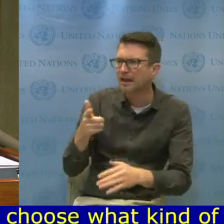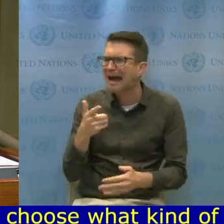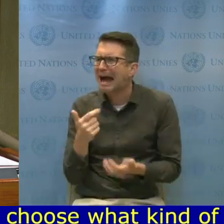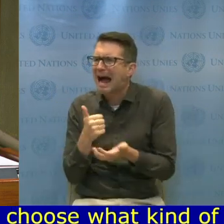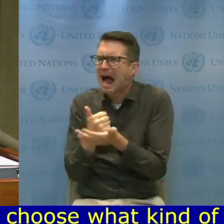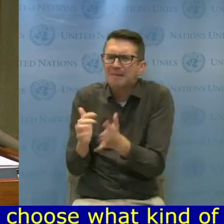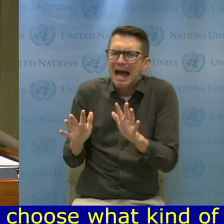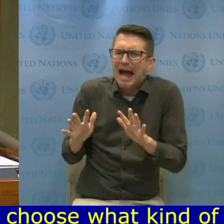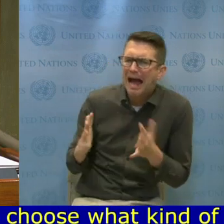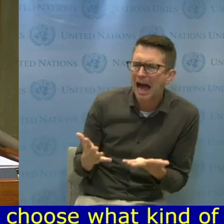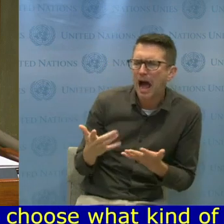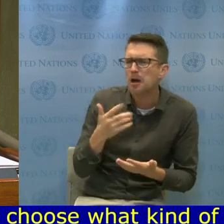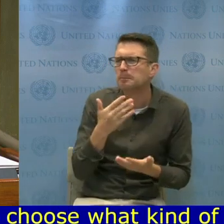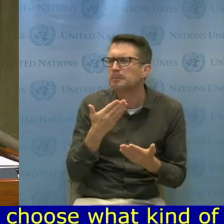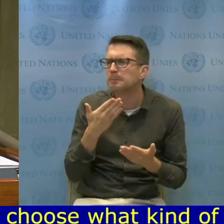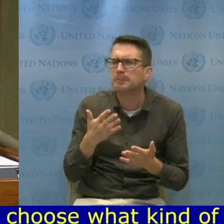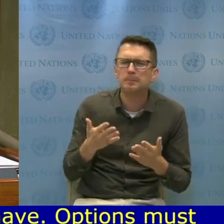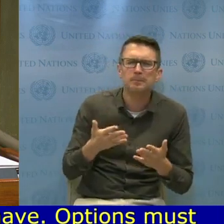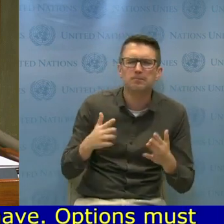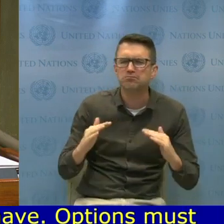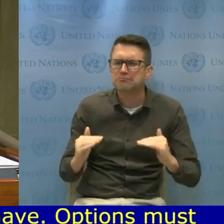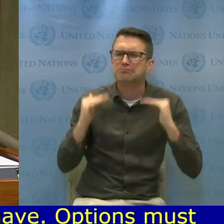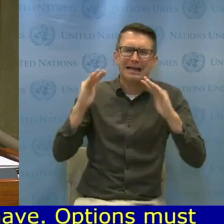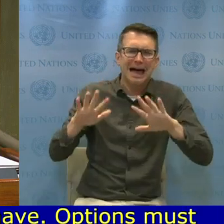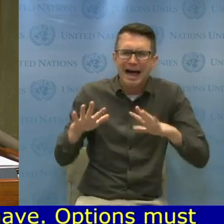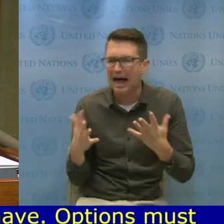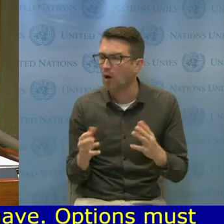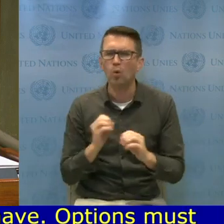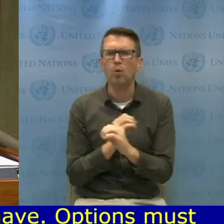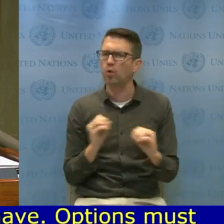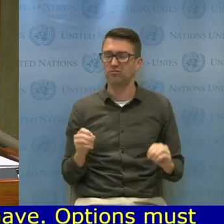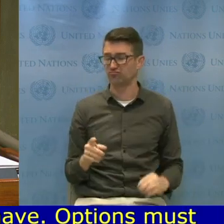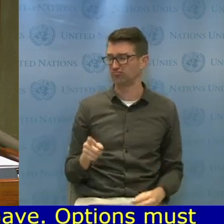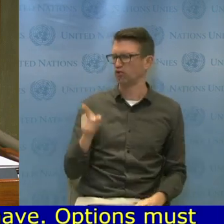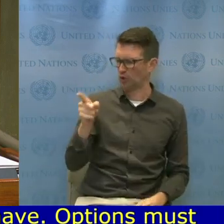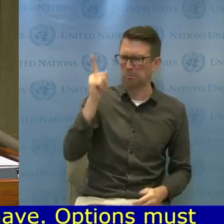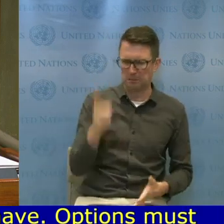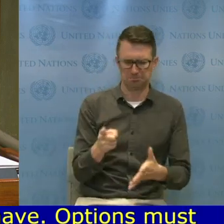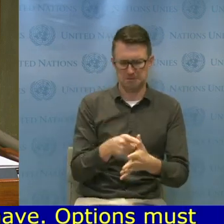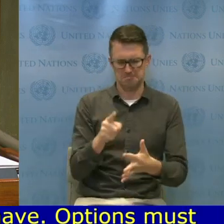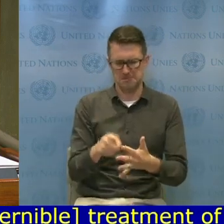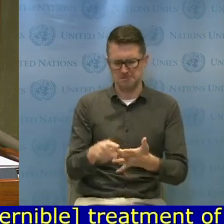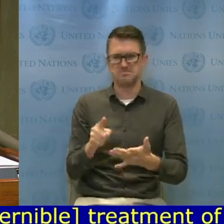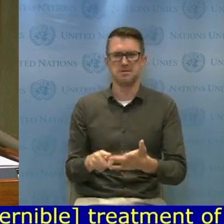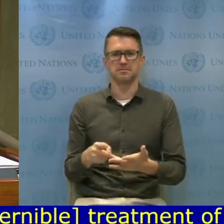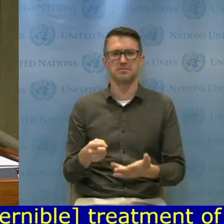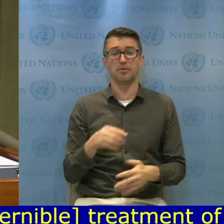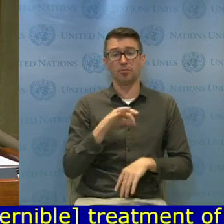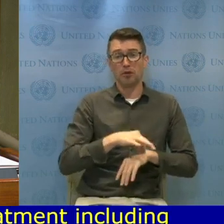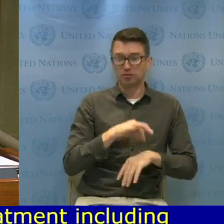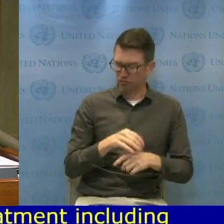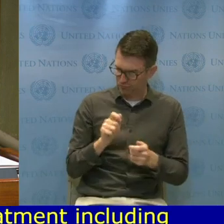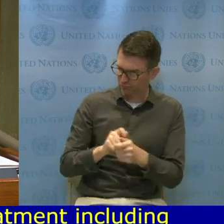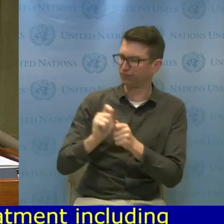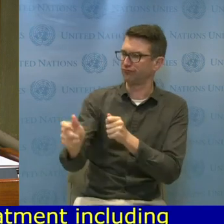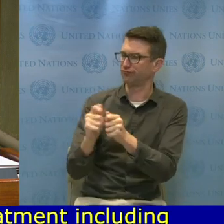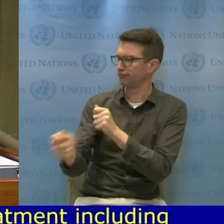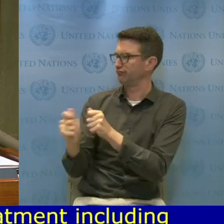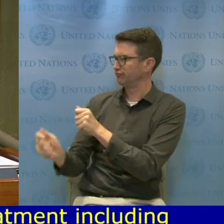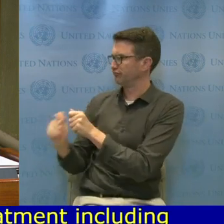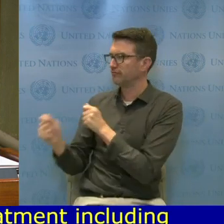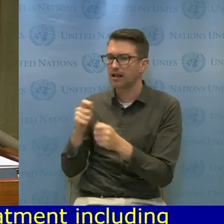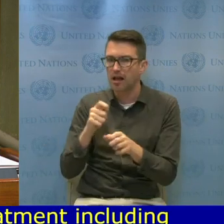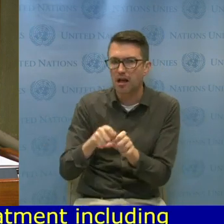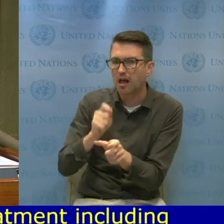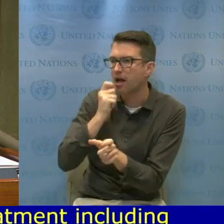treatment, including counseling and other alternative treatments. If people do choose to take medication, the generic version of the